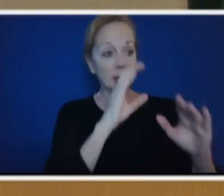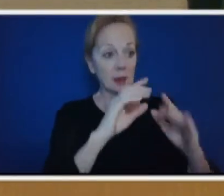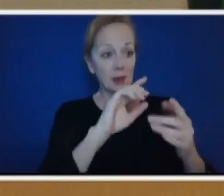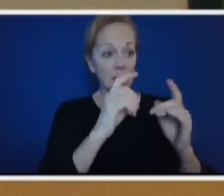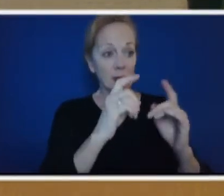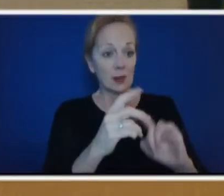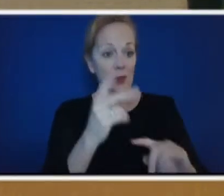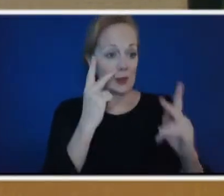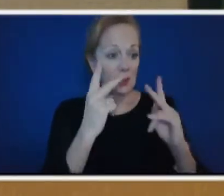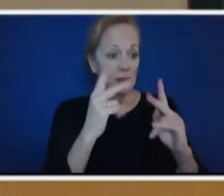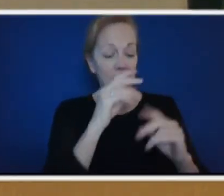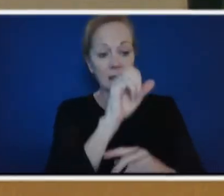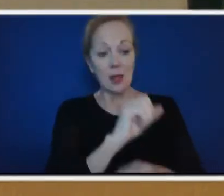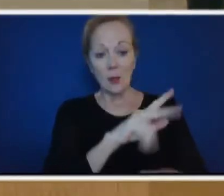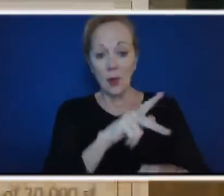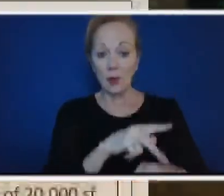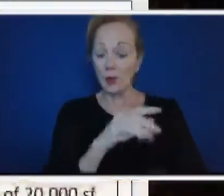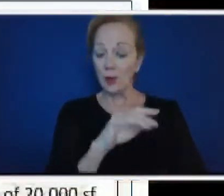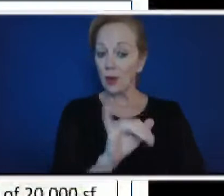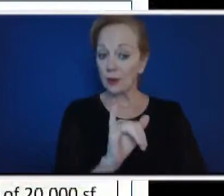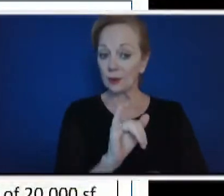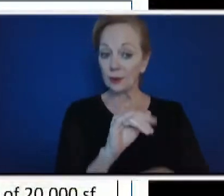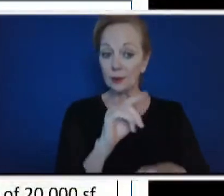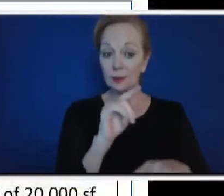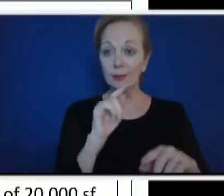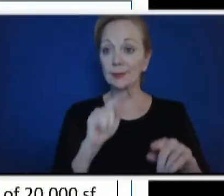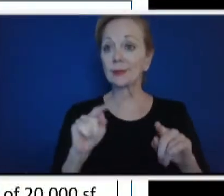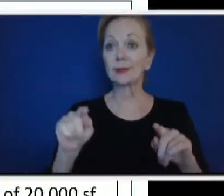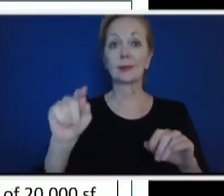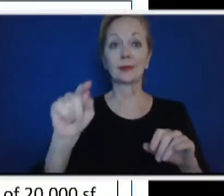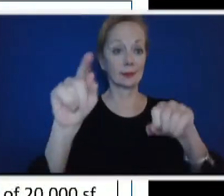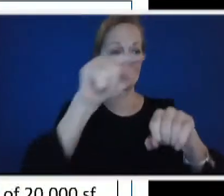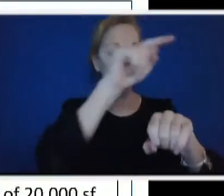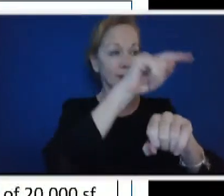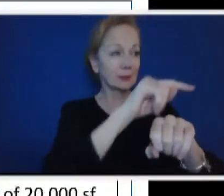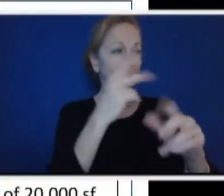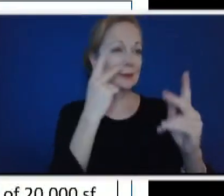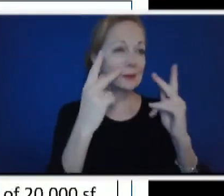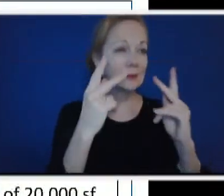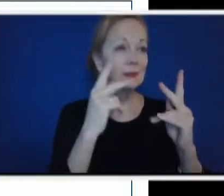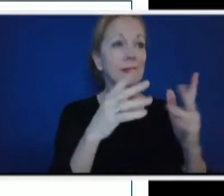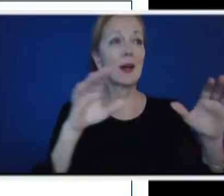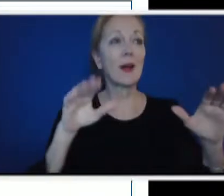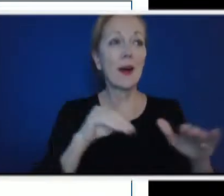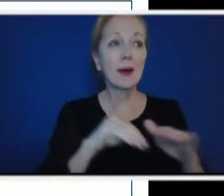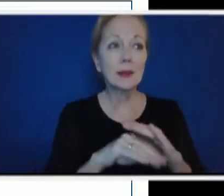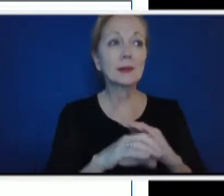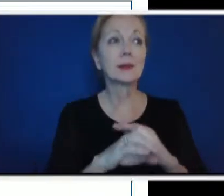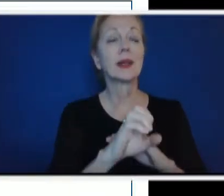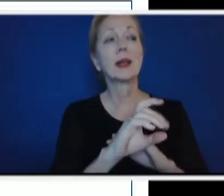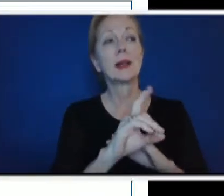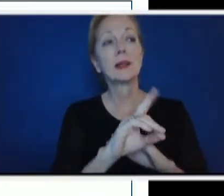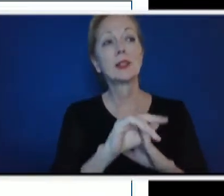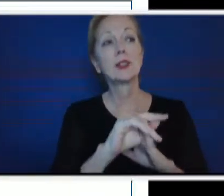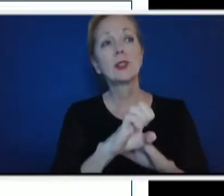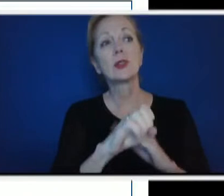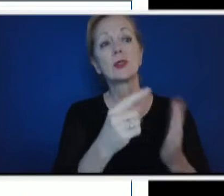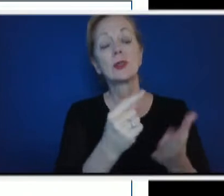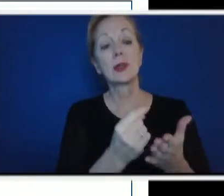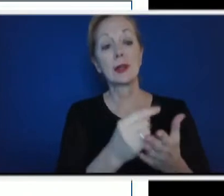seen in South Park, but also surrounding our site that's caused us to have to look at some of the access and edge treatments. As Dave